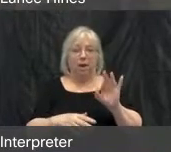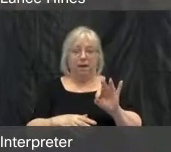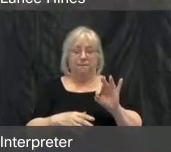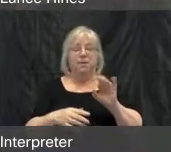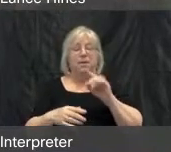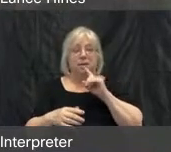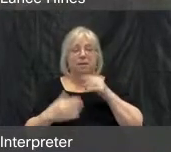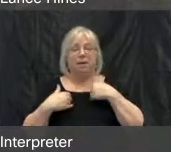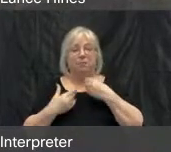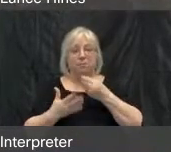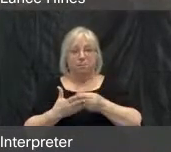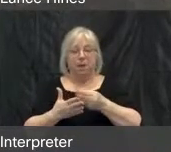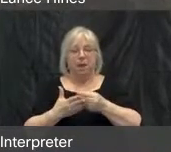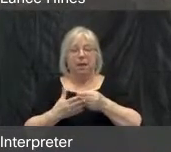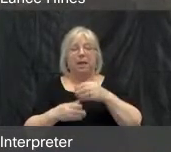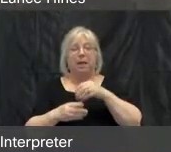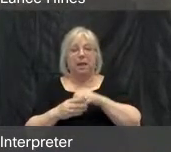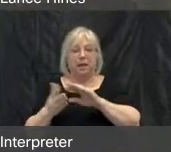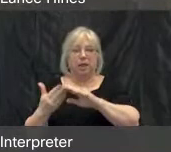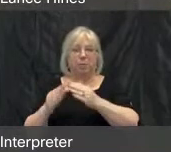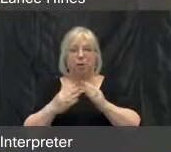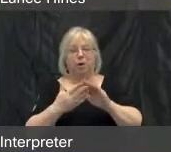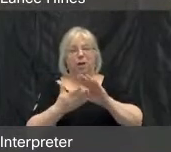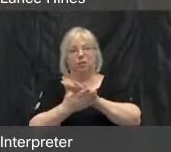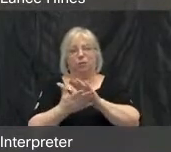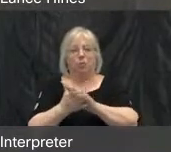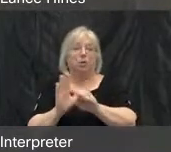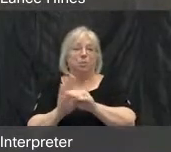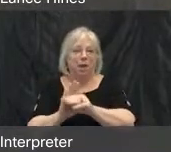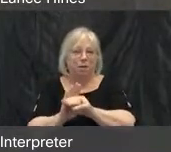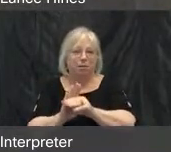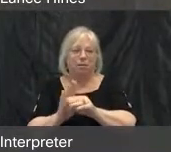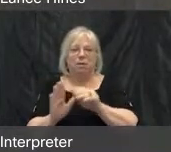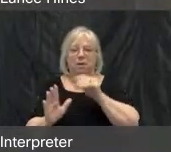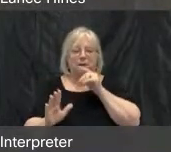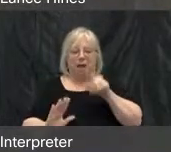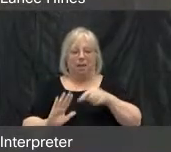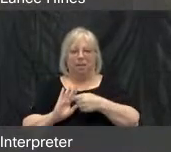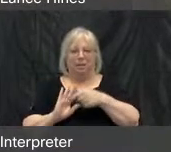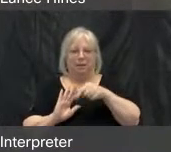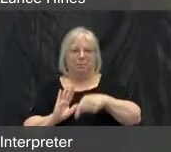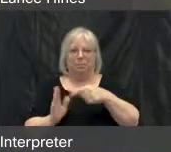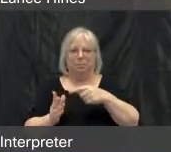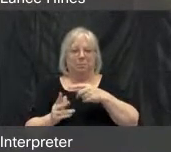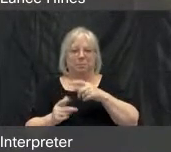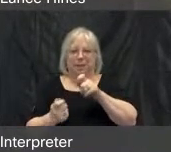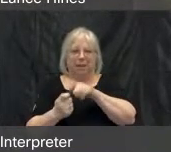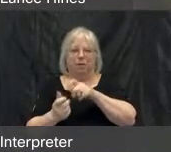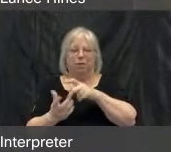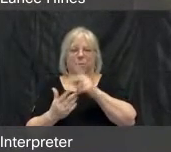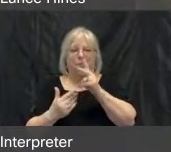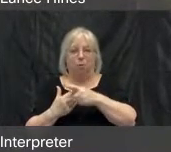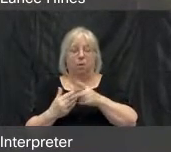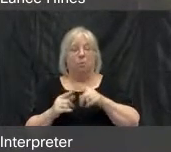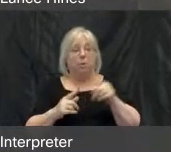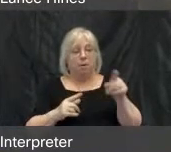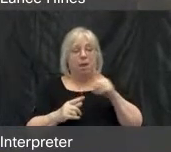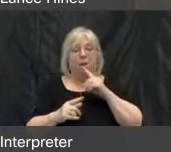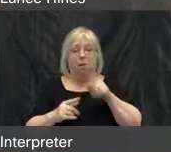does have money into the community schools model, not this particular program, but they are funding it